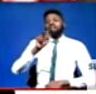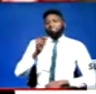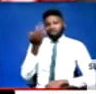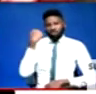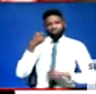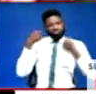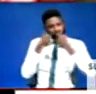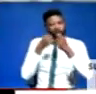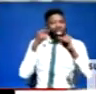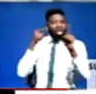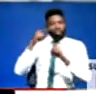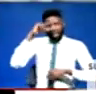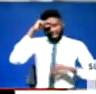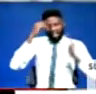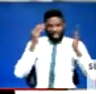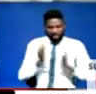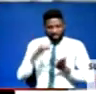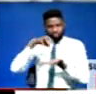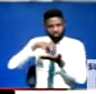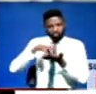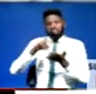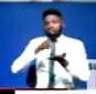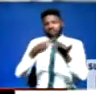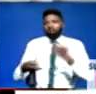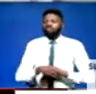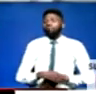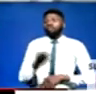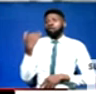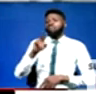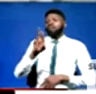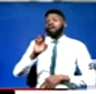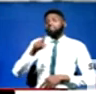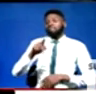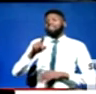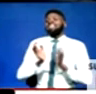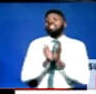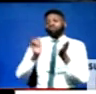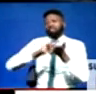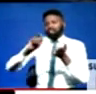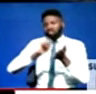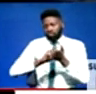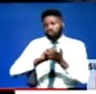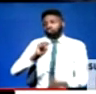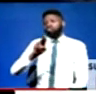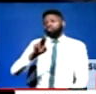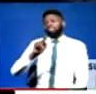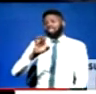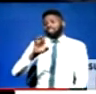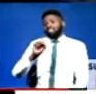contested for Mombasa governor seat, former URP Secretary General Fred Muteti, who served as Ruto's campaign coordinator